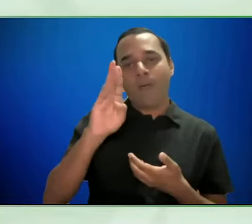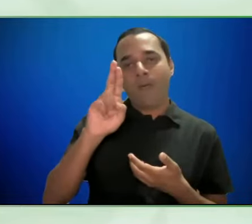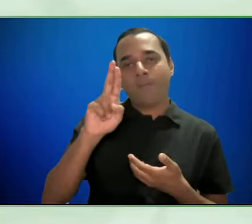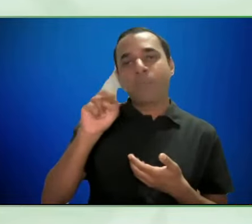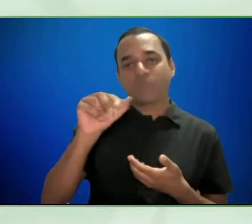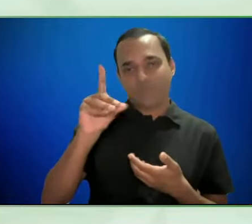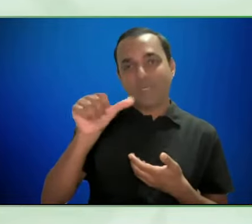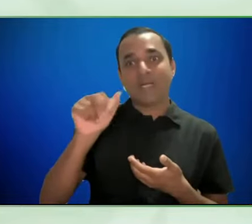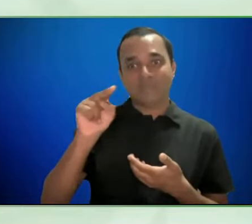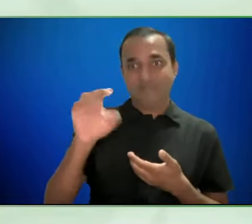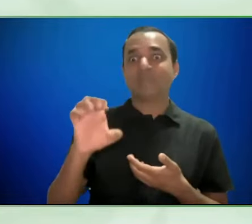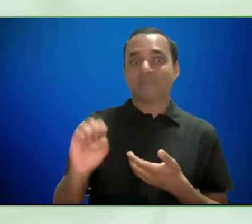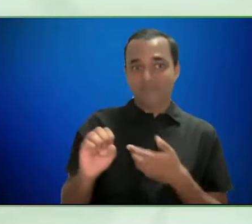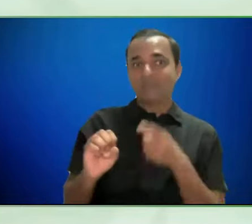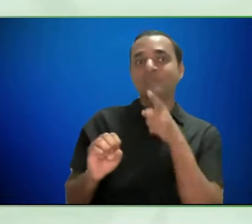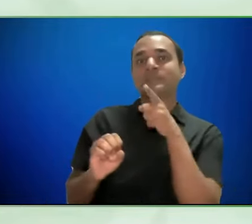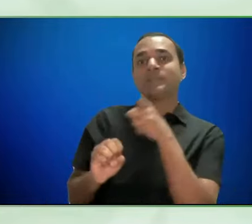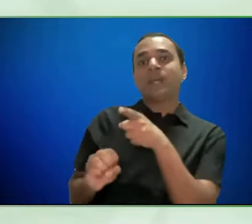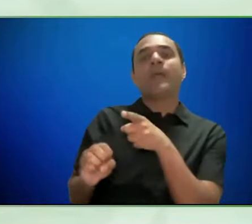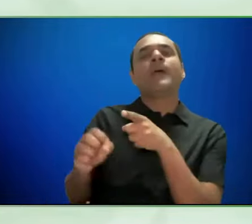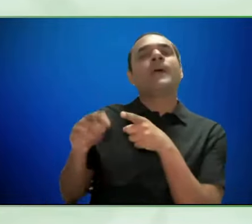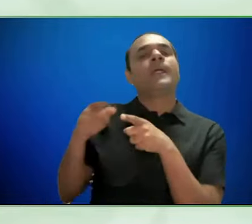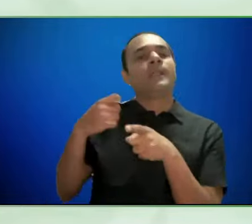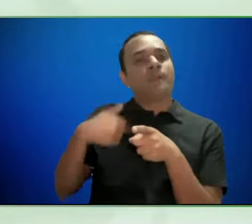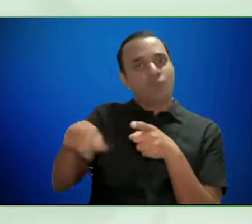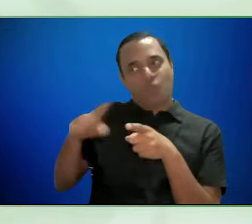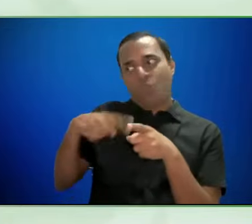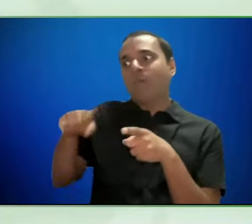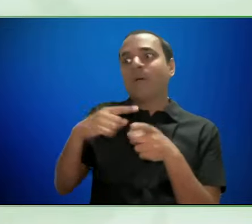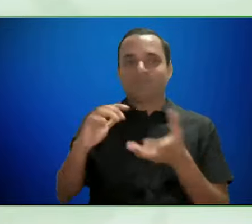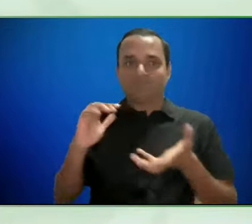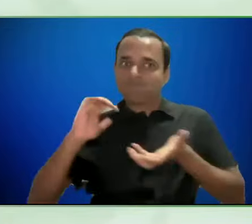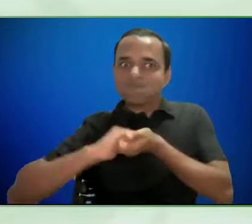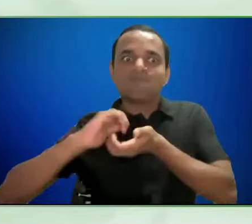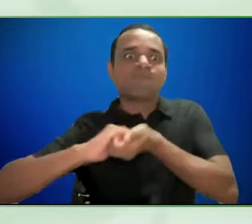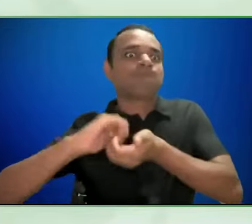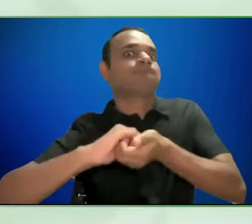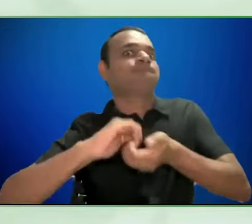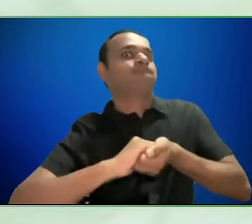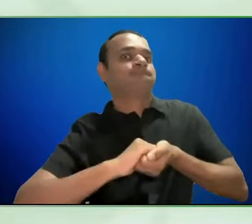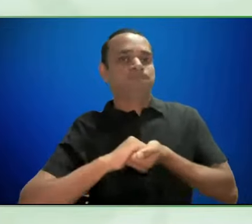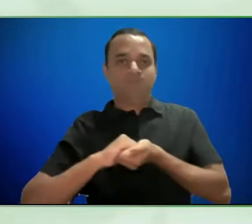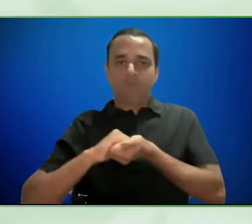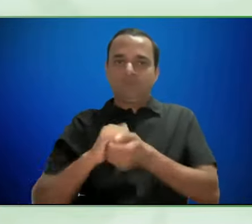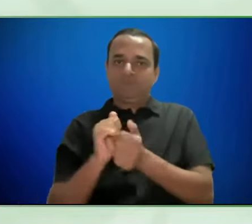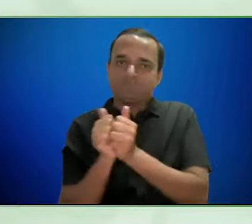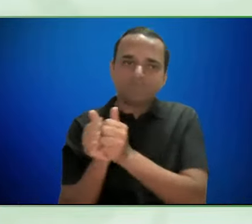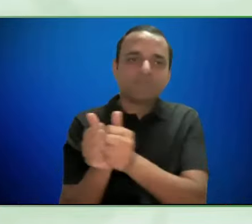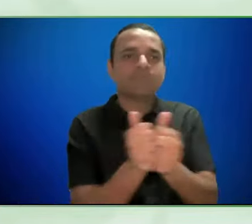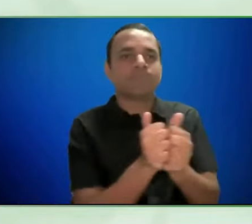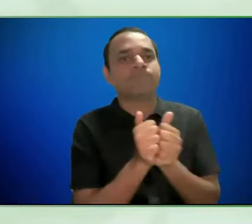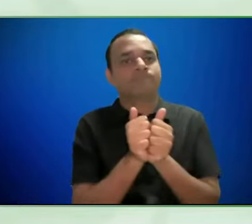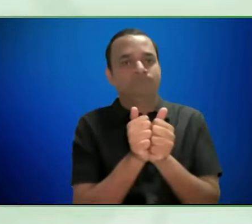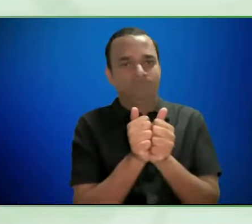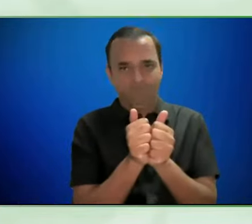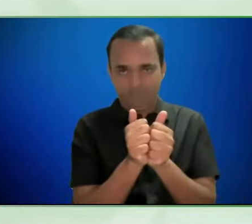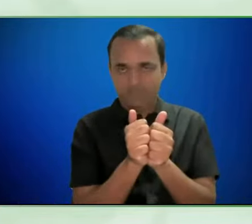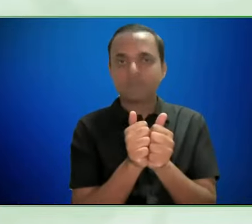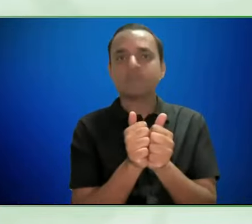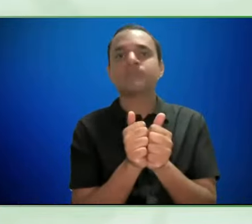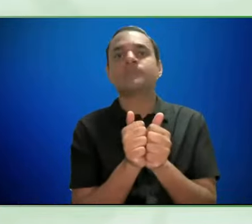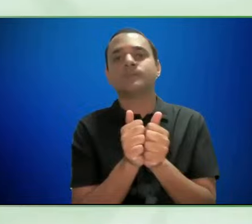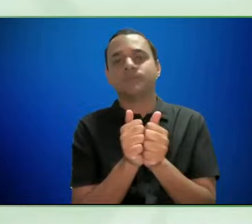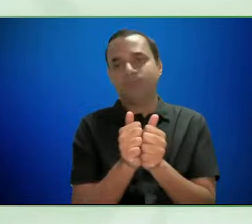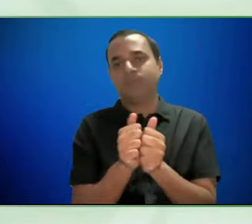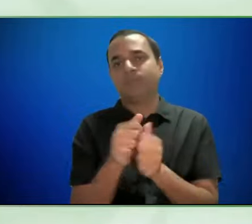life. And we really feel that when you think about what your life's purpose is, if you all ask yourselves, it may